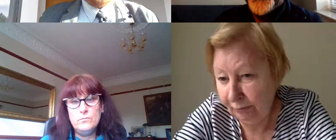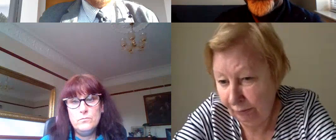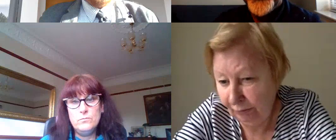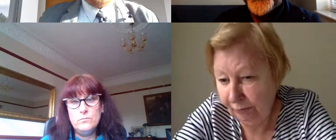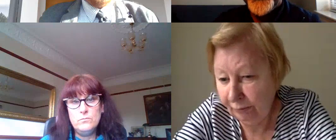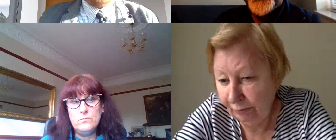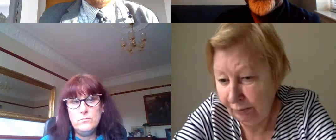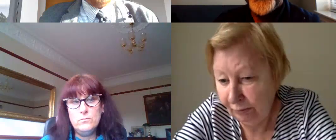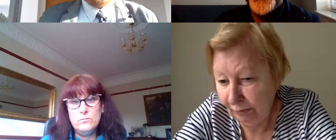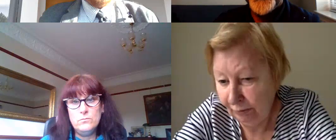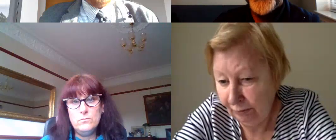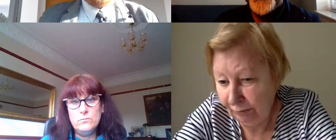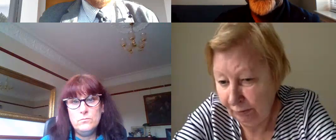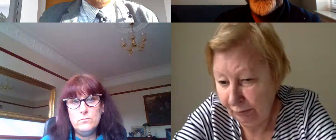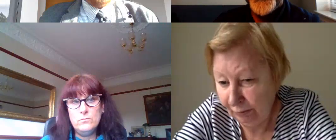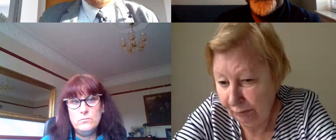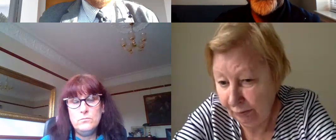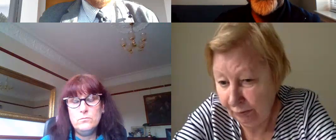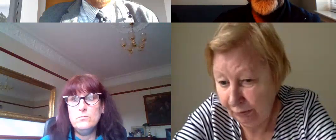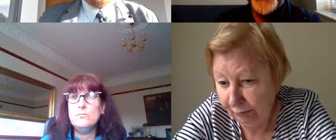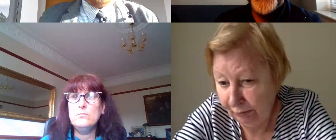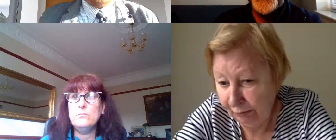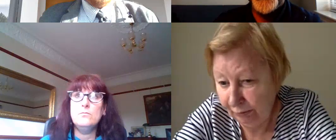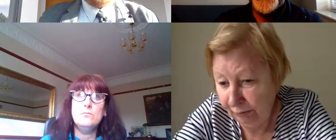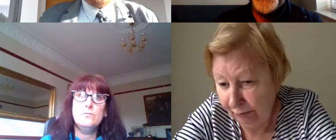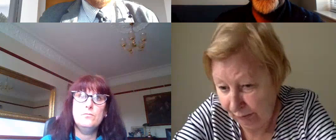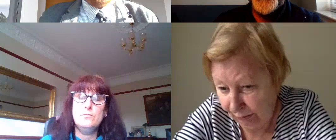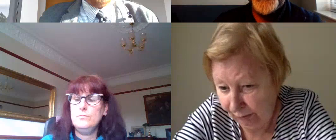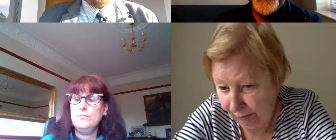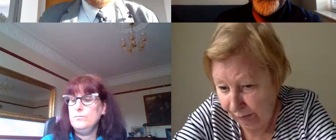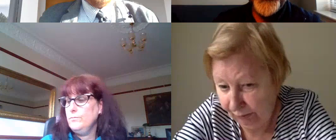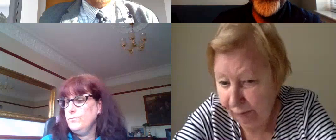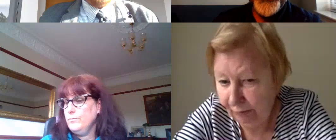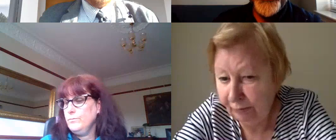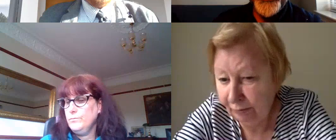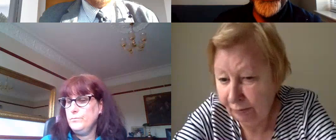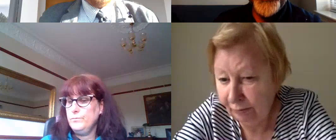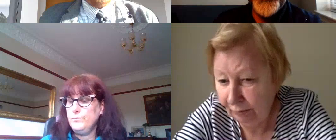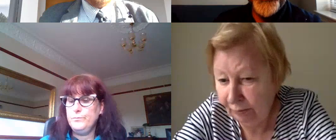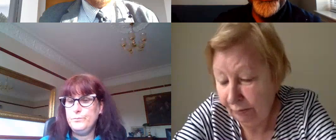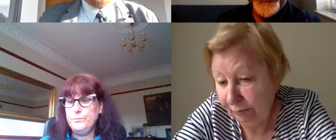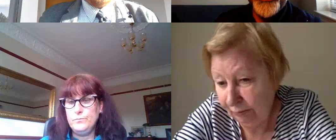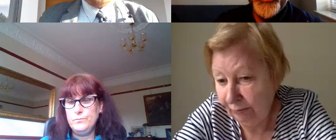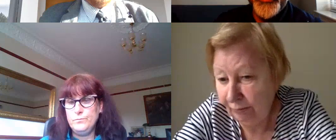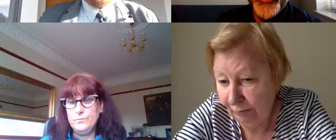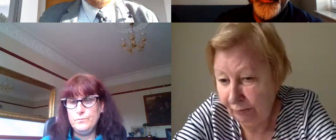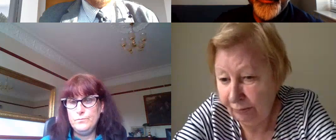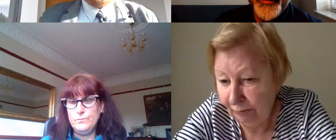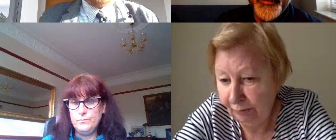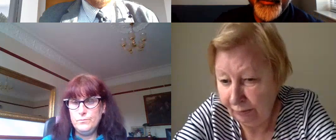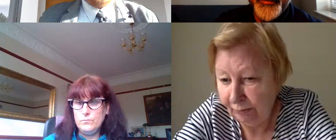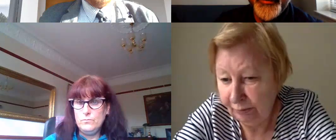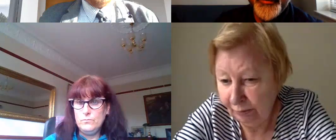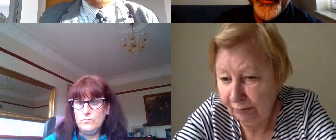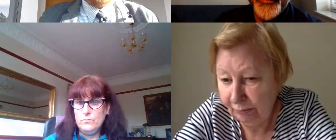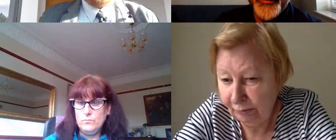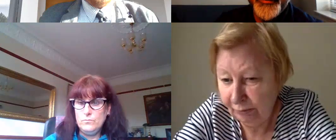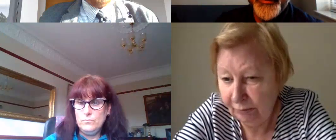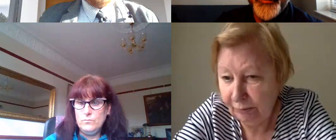with some disappointed people who have a pass but haven't got a space to put the car. So I'll try and work it as best we can.